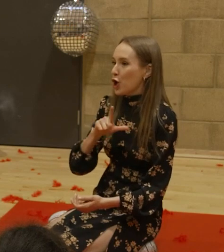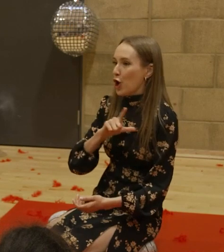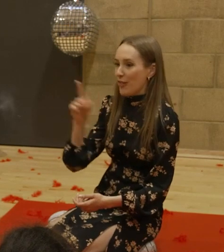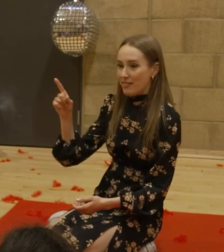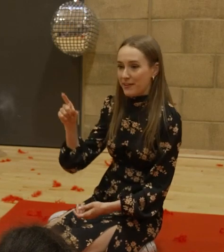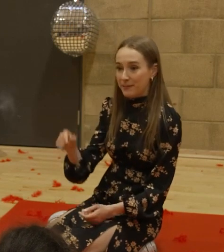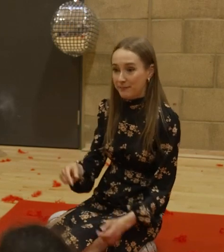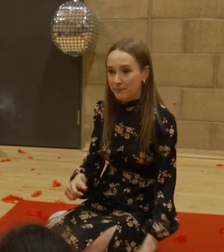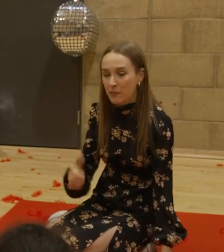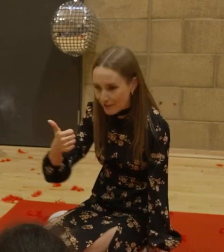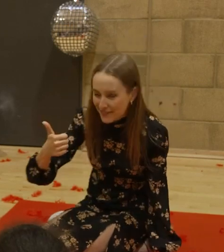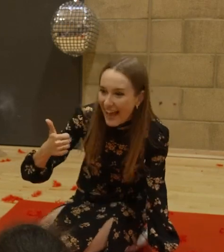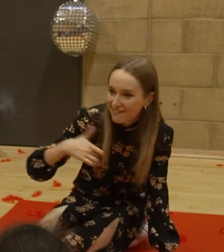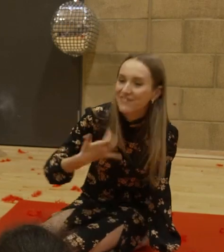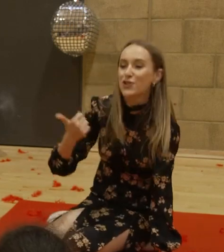A.